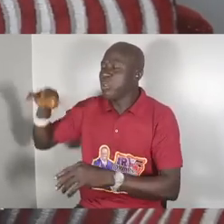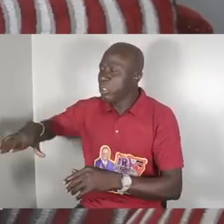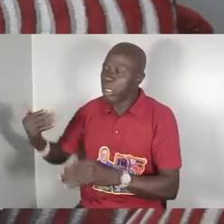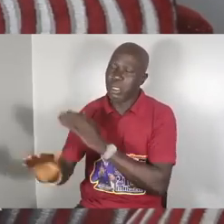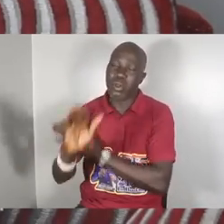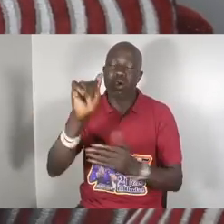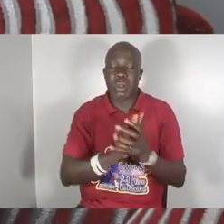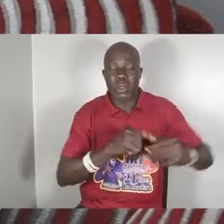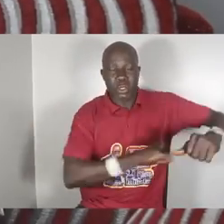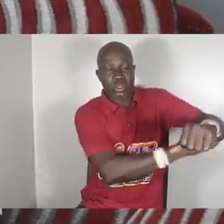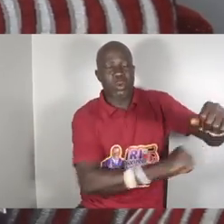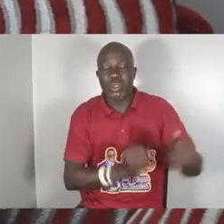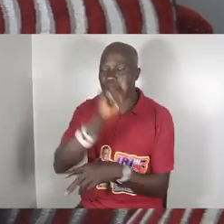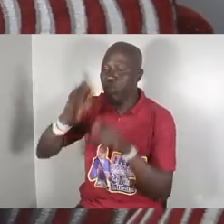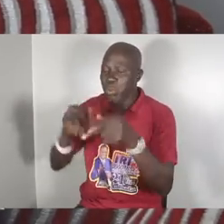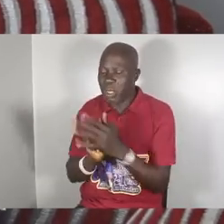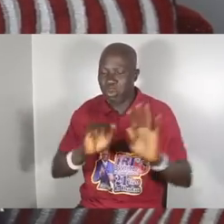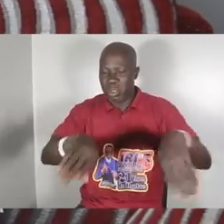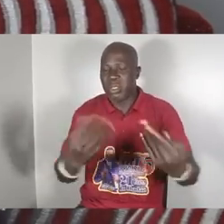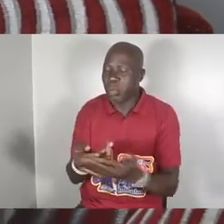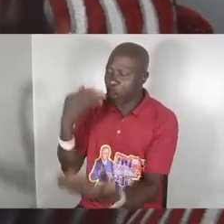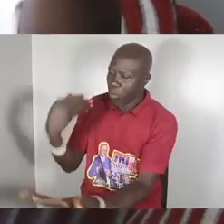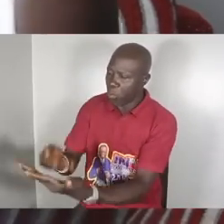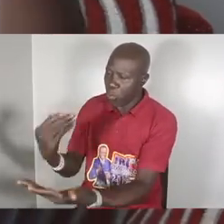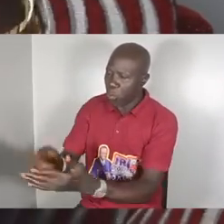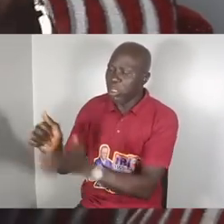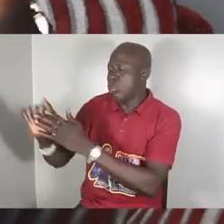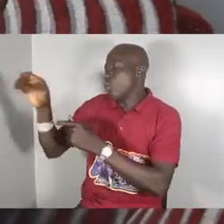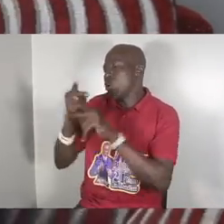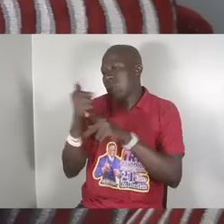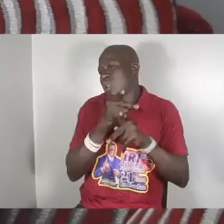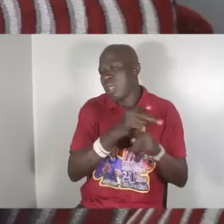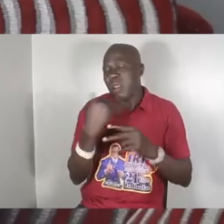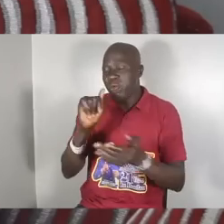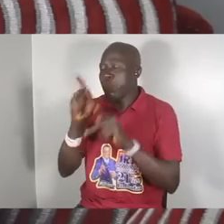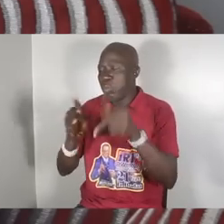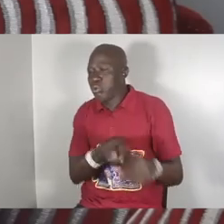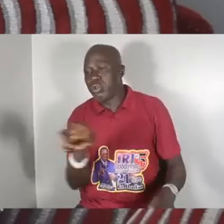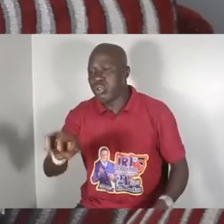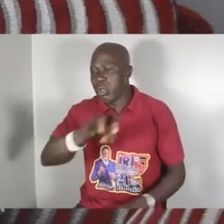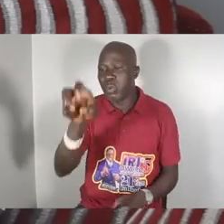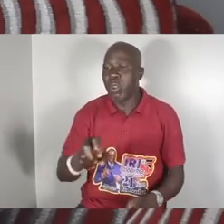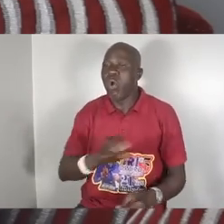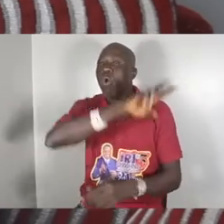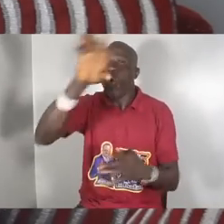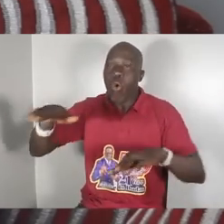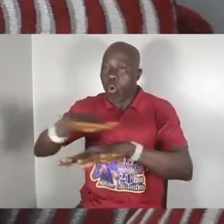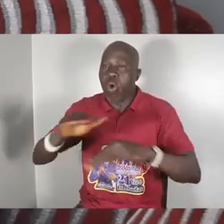supporting people. That we can give them money for people to travel. Over